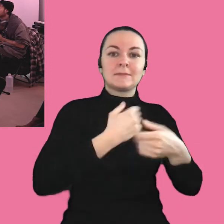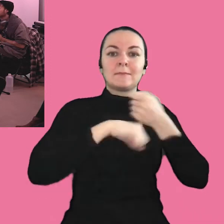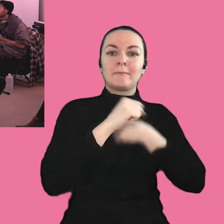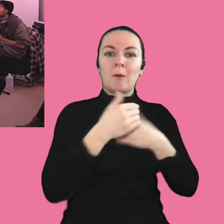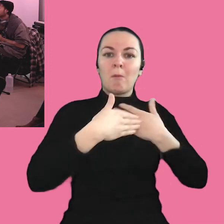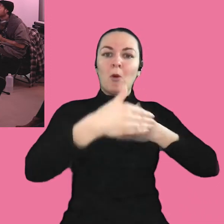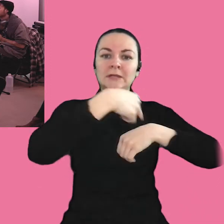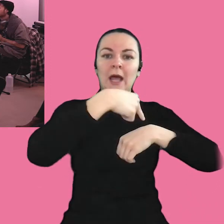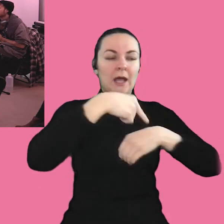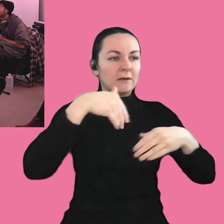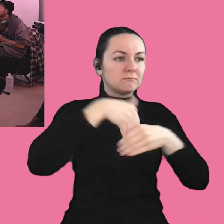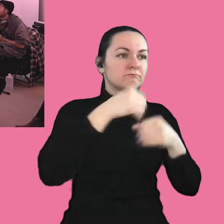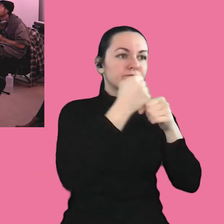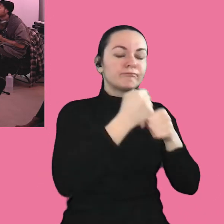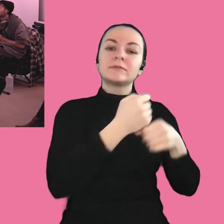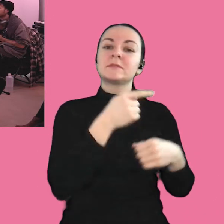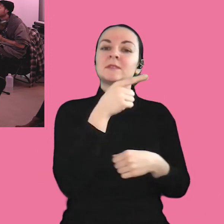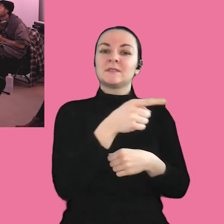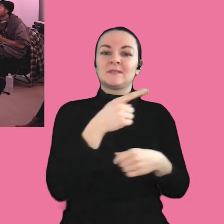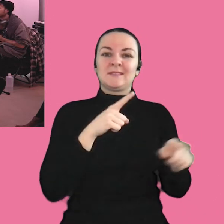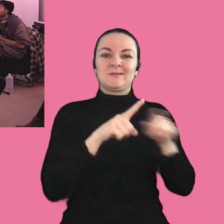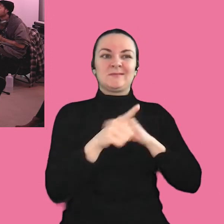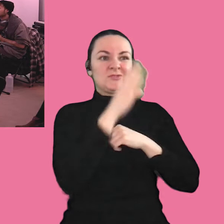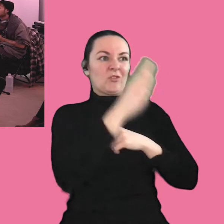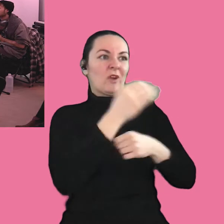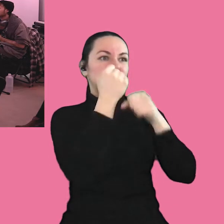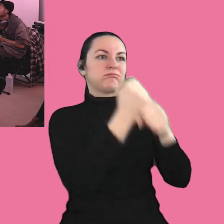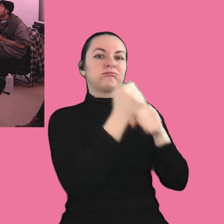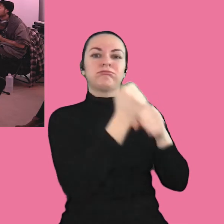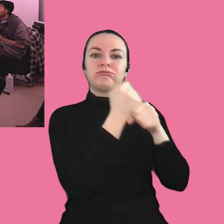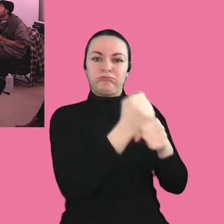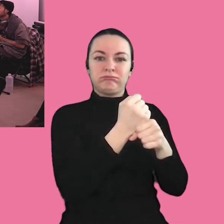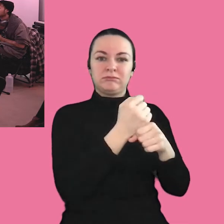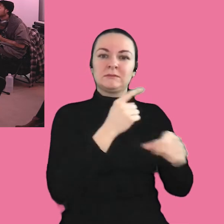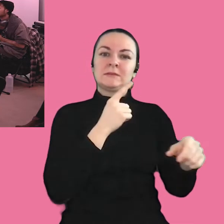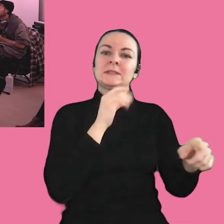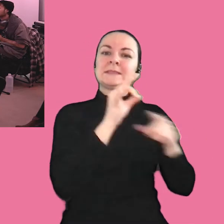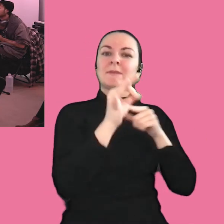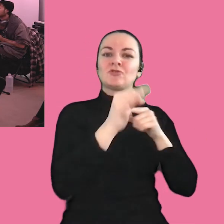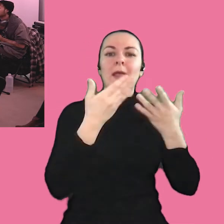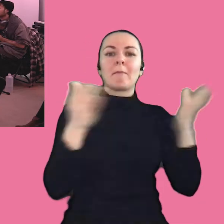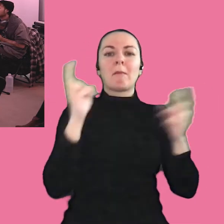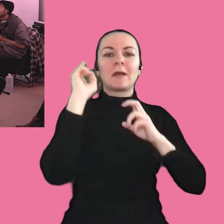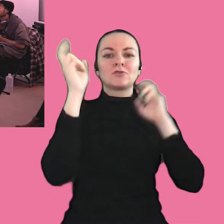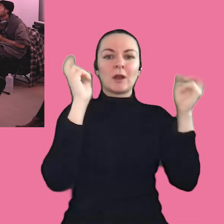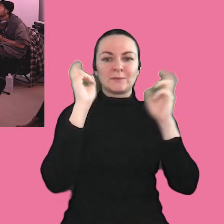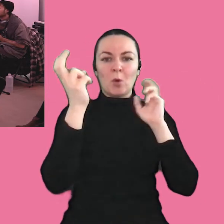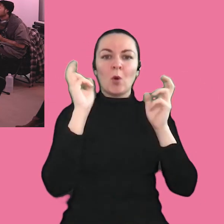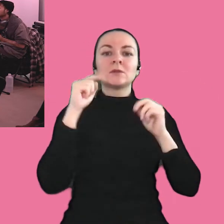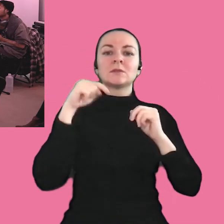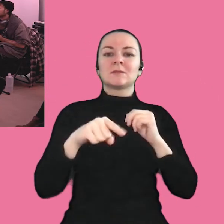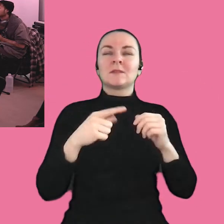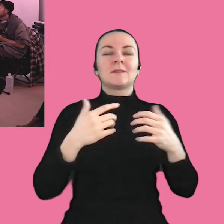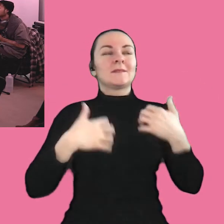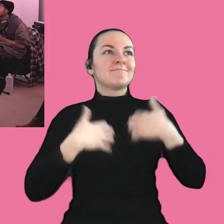time in activism. So just kind of direct political campaigning, and specifically around public transport, which